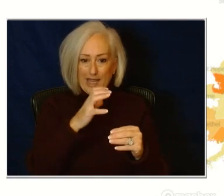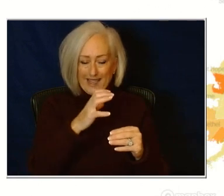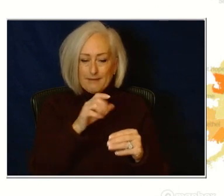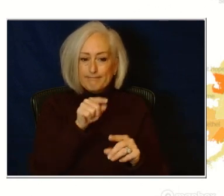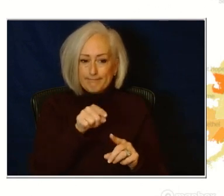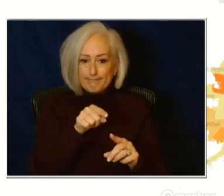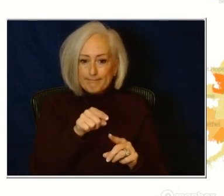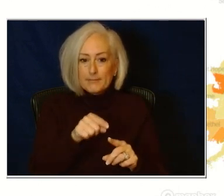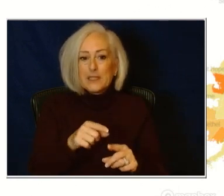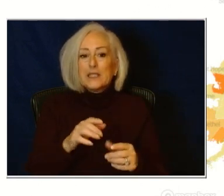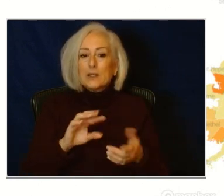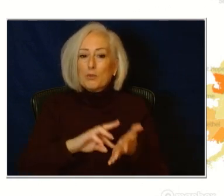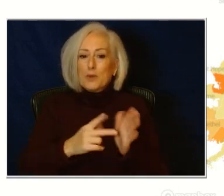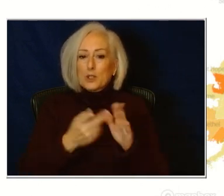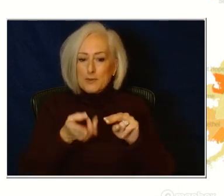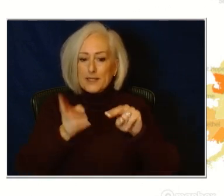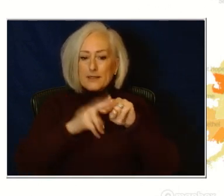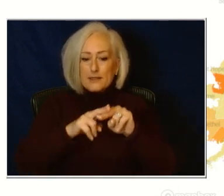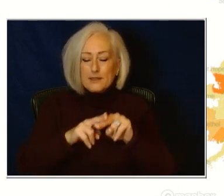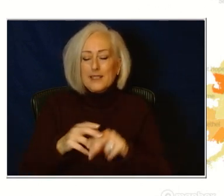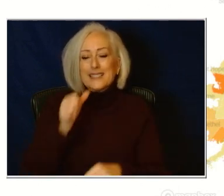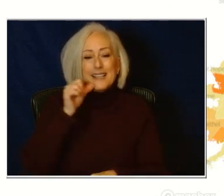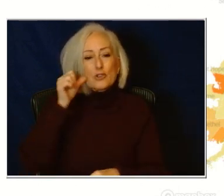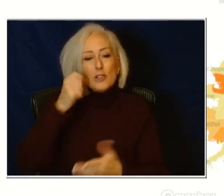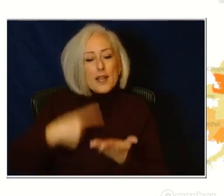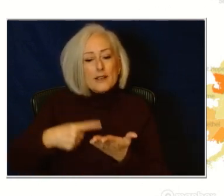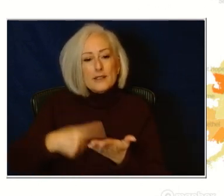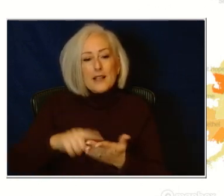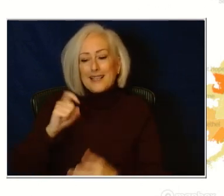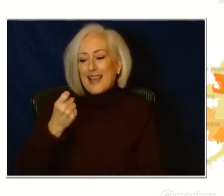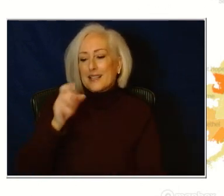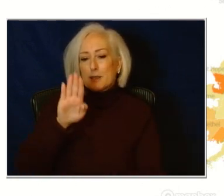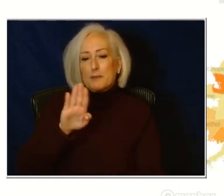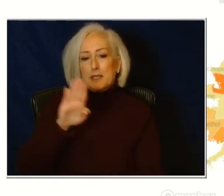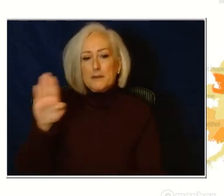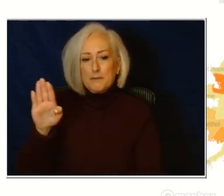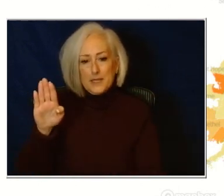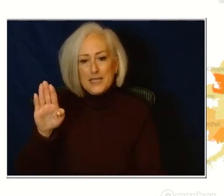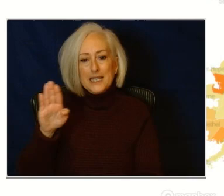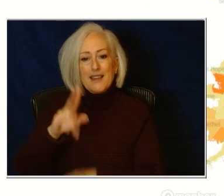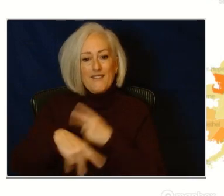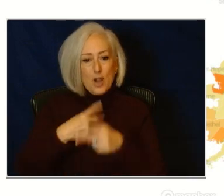about the XBB variant yesterday, et cetera. Yeah. What do you fear the most right now?